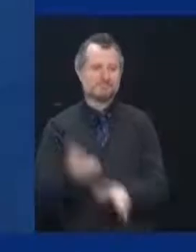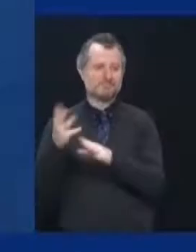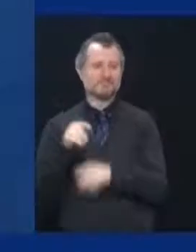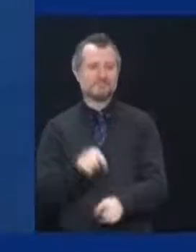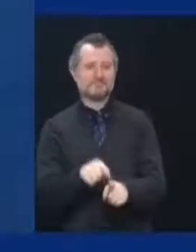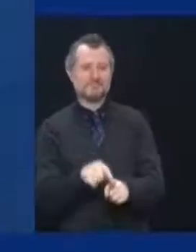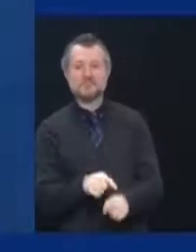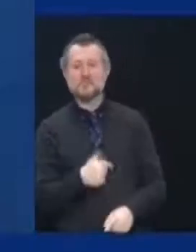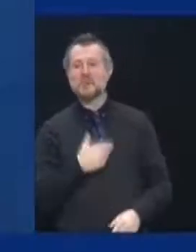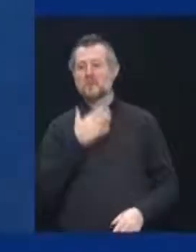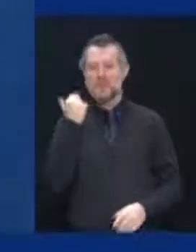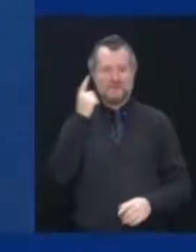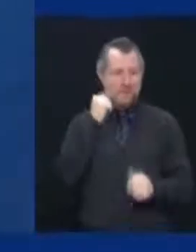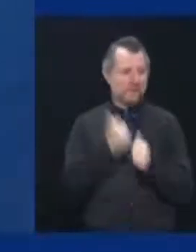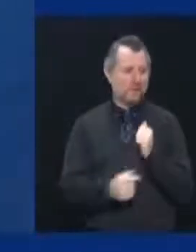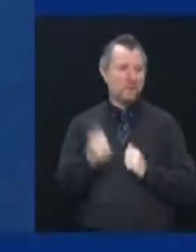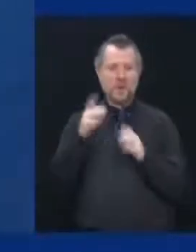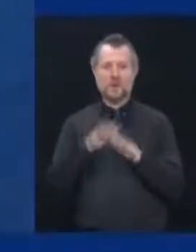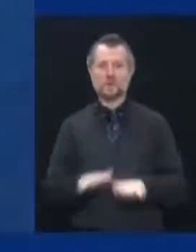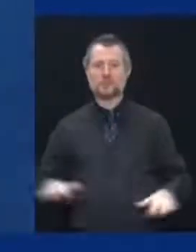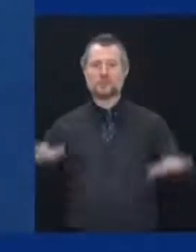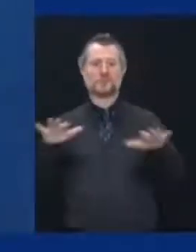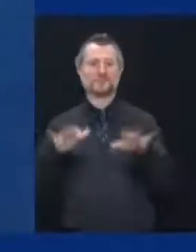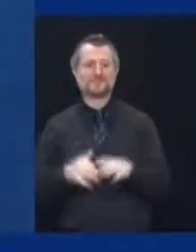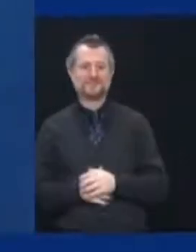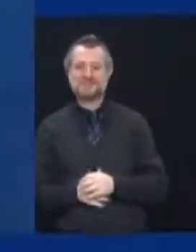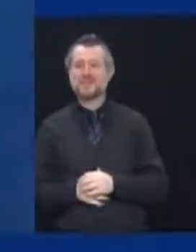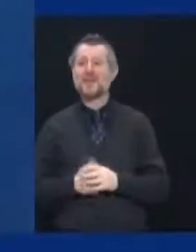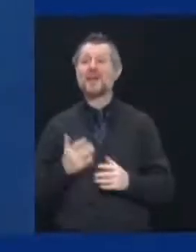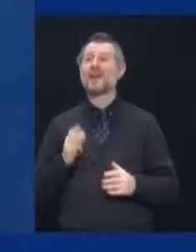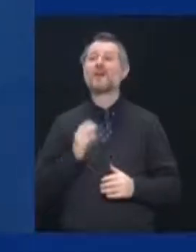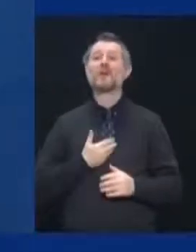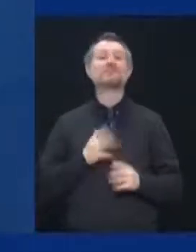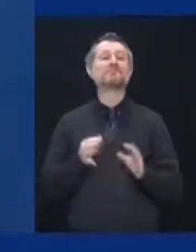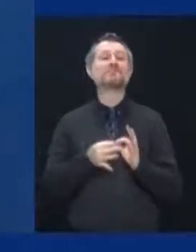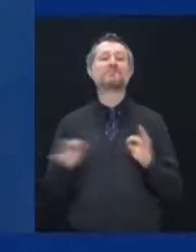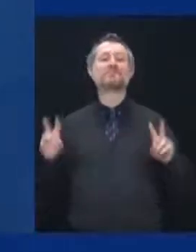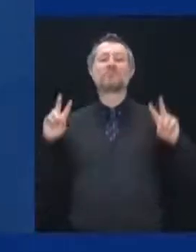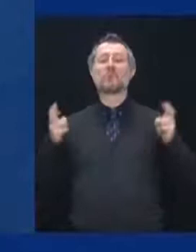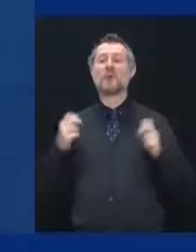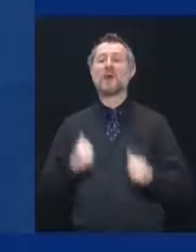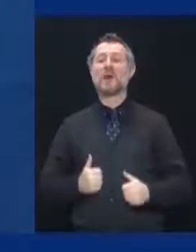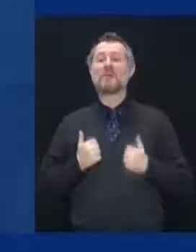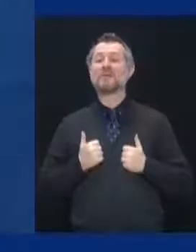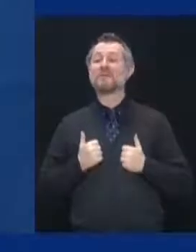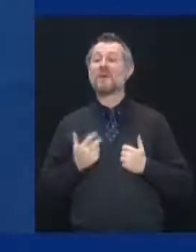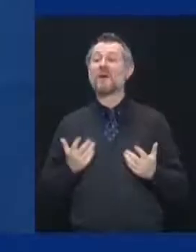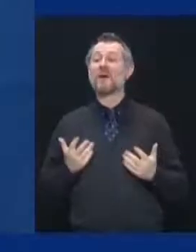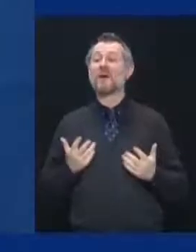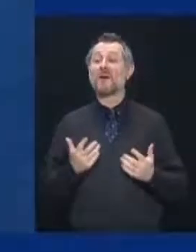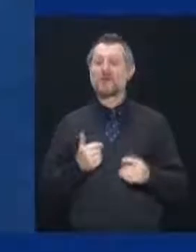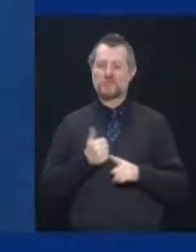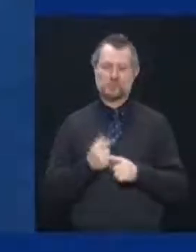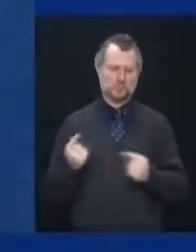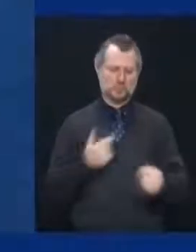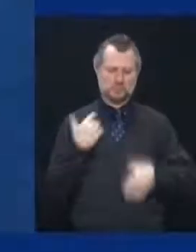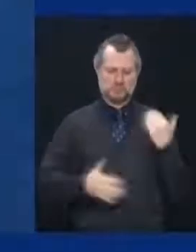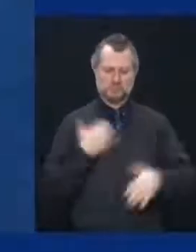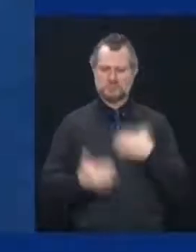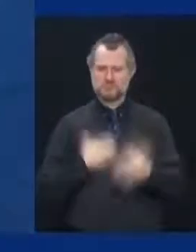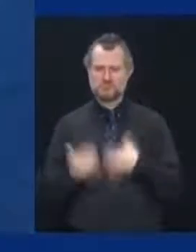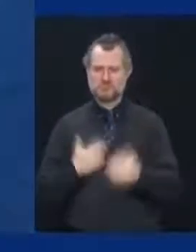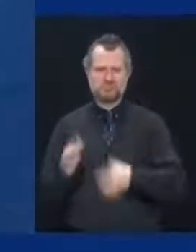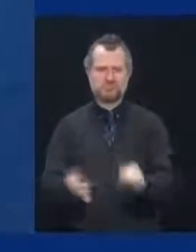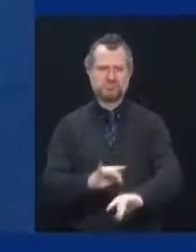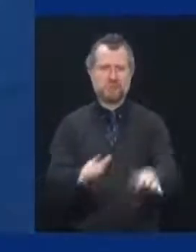entire state. And our motto here in New York is life is in the doing. And we understand the concept. Now